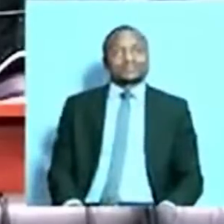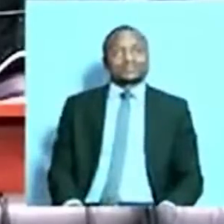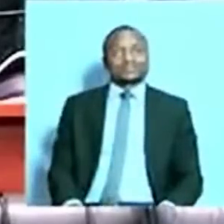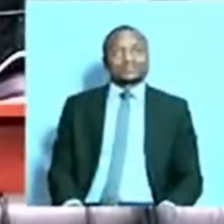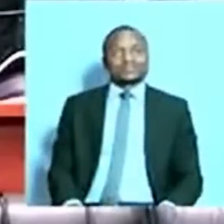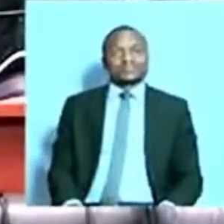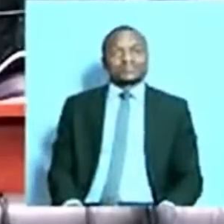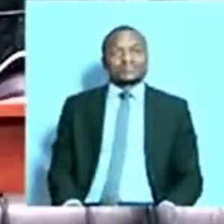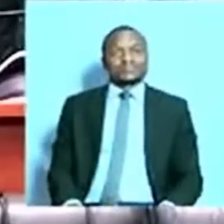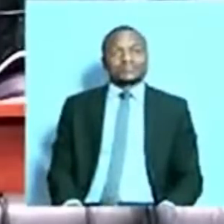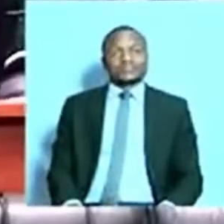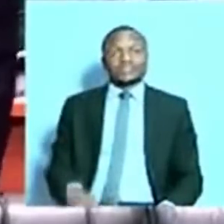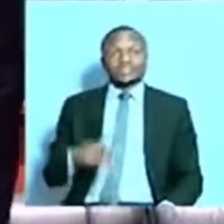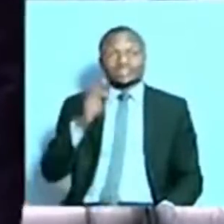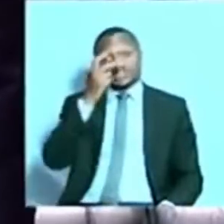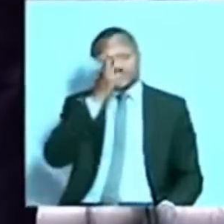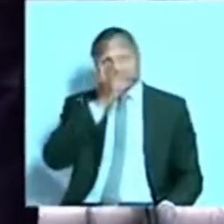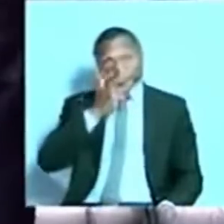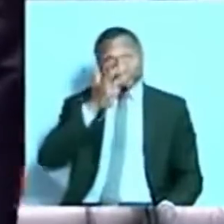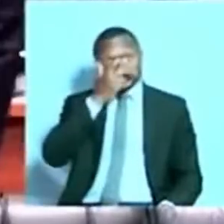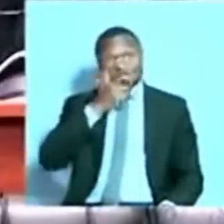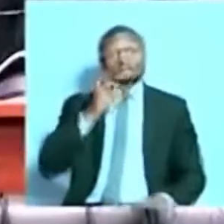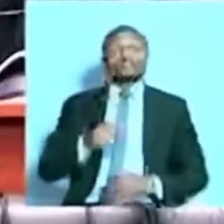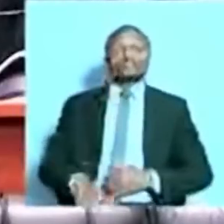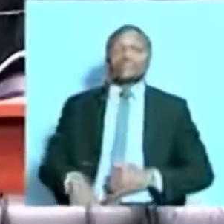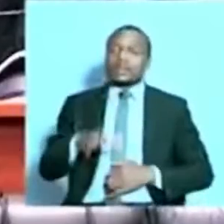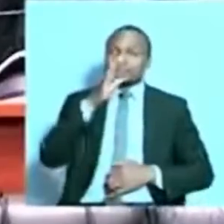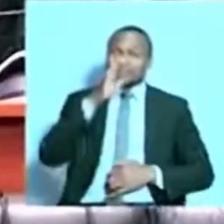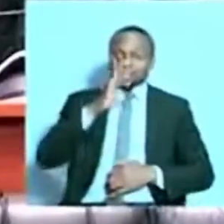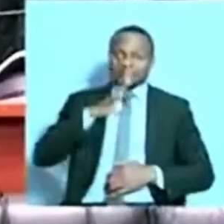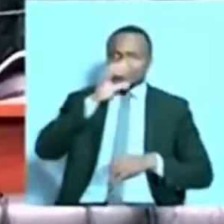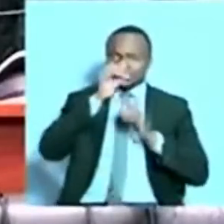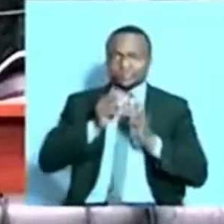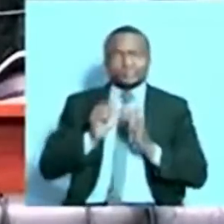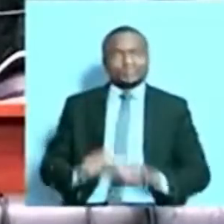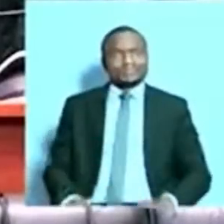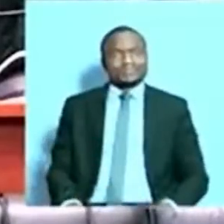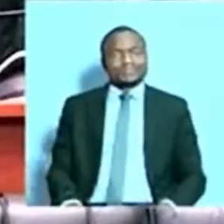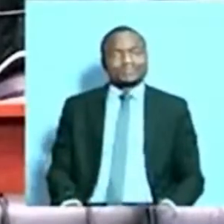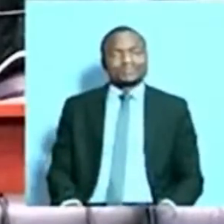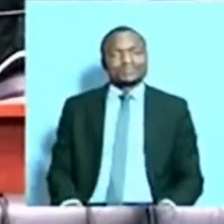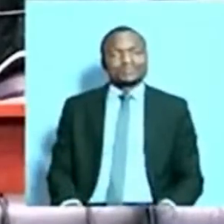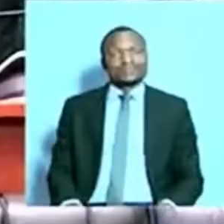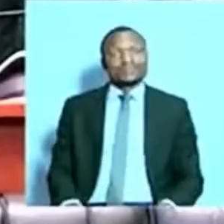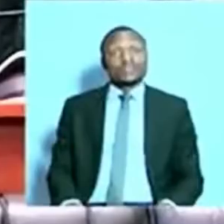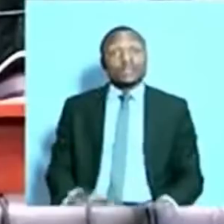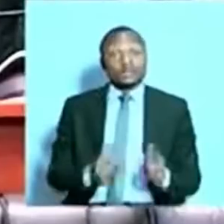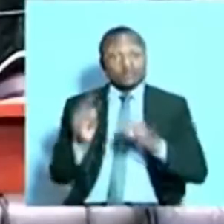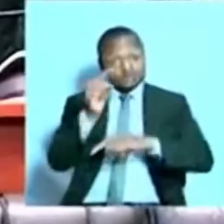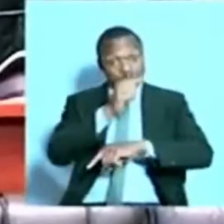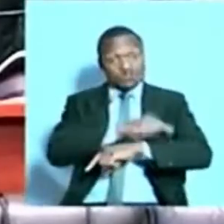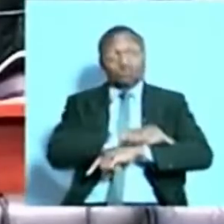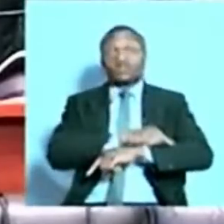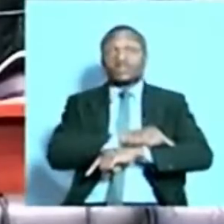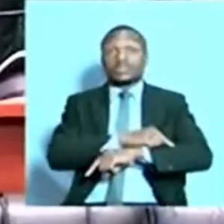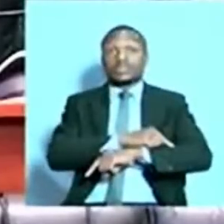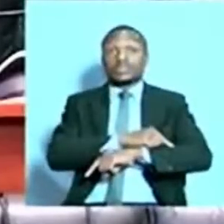the speech. Madam Speaker, I am today